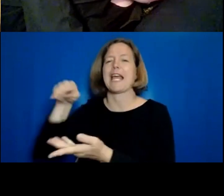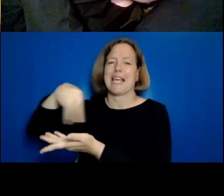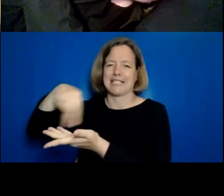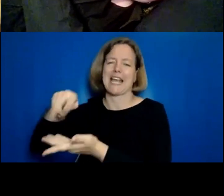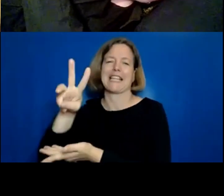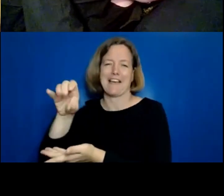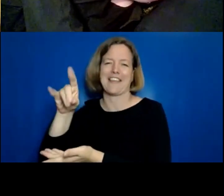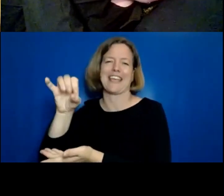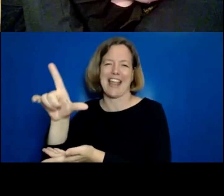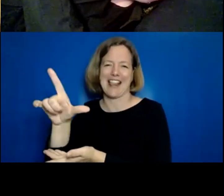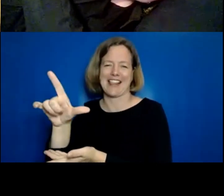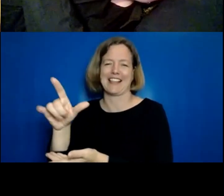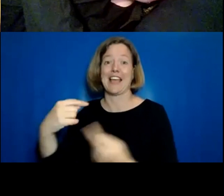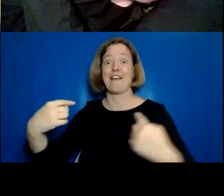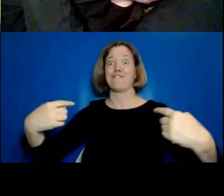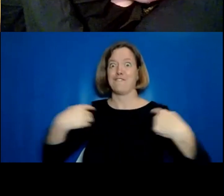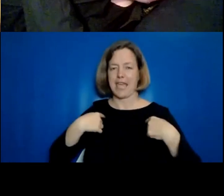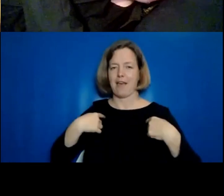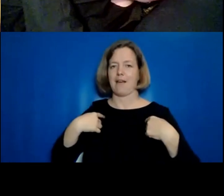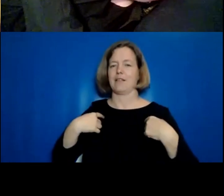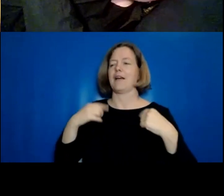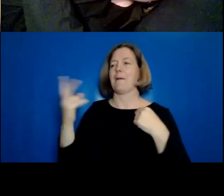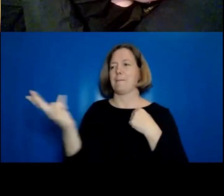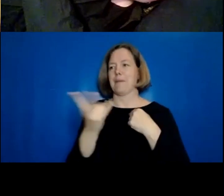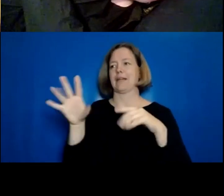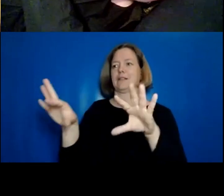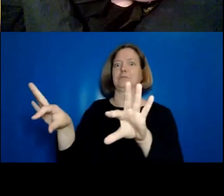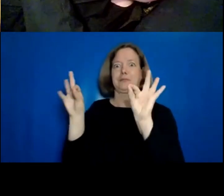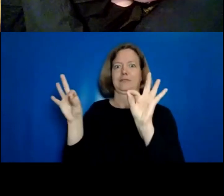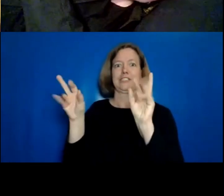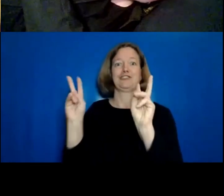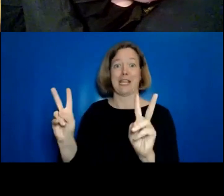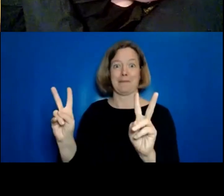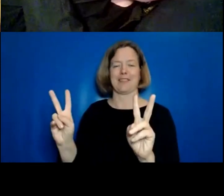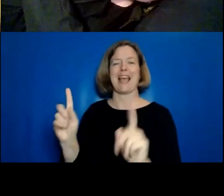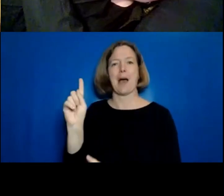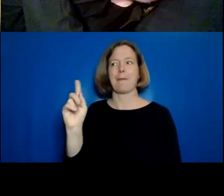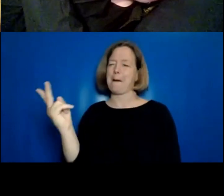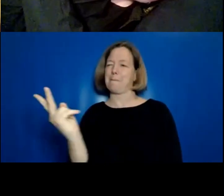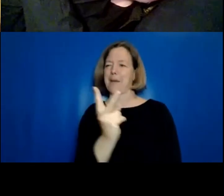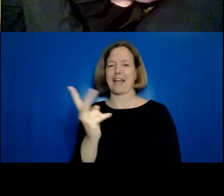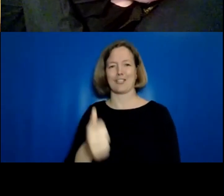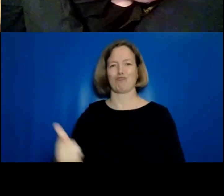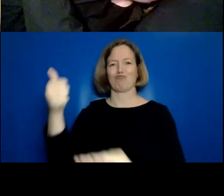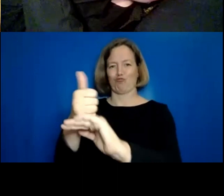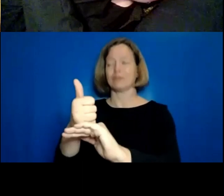it, but then they decided what deaf artists they want to bring